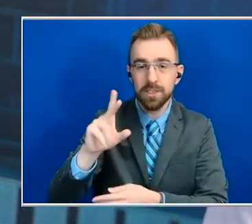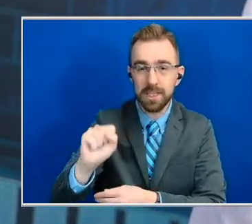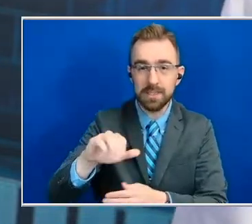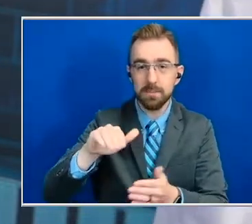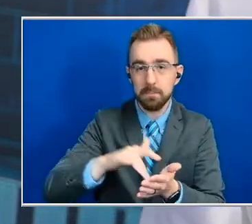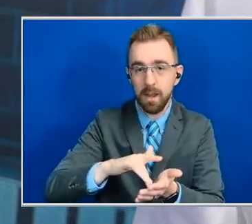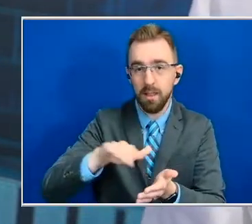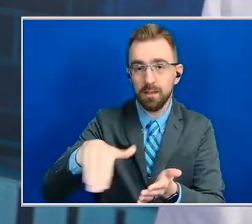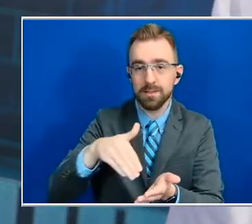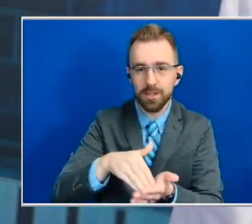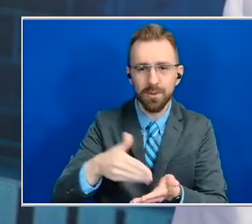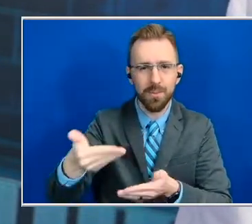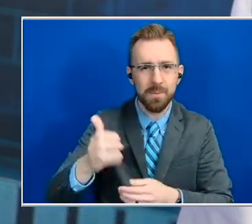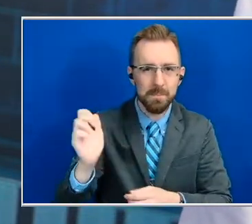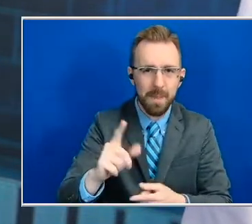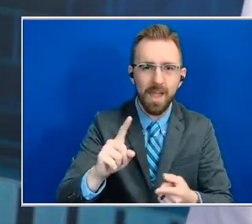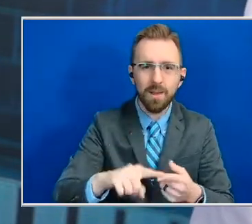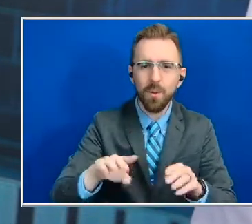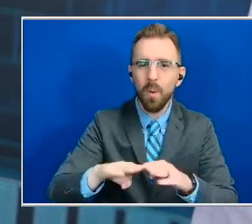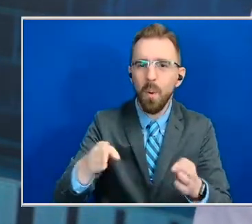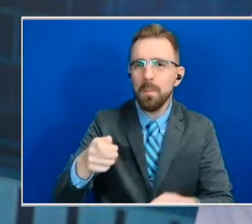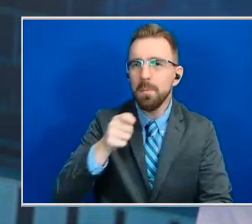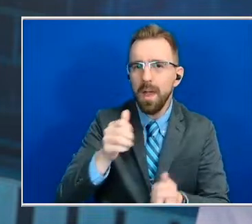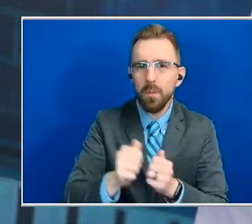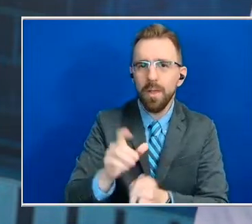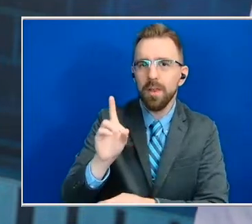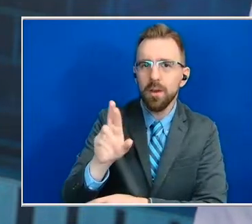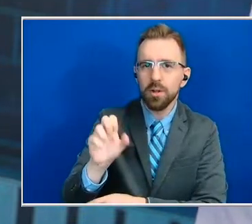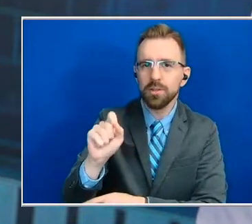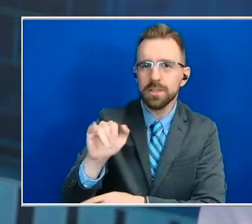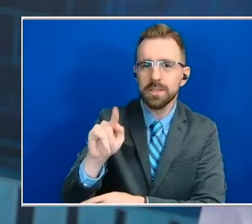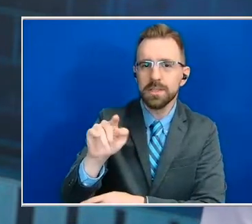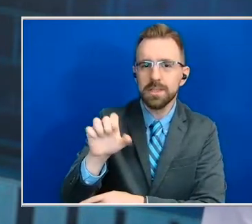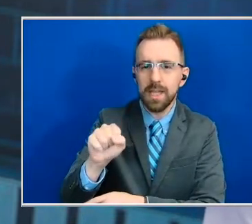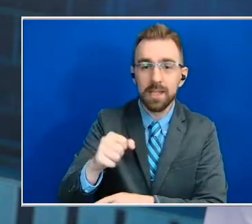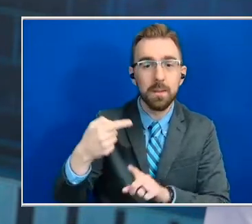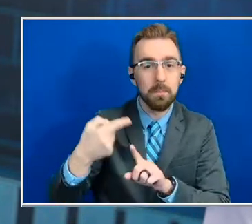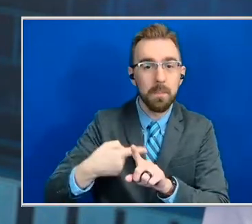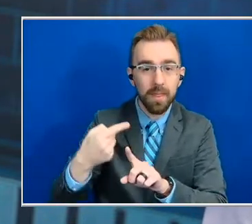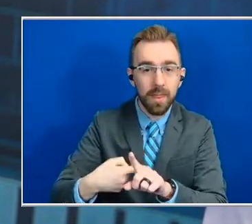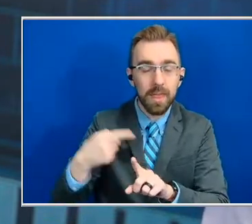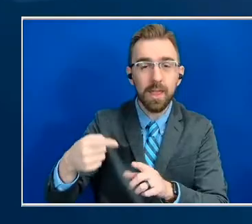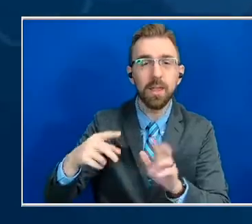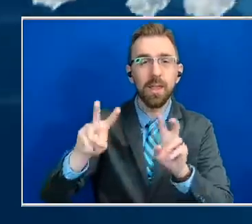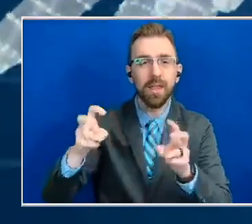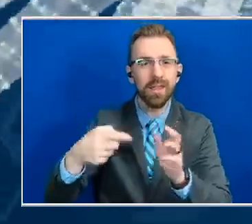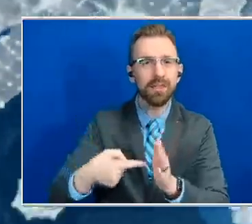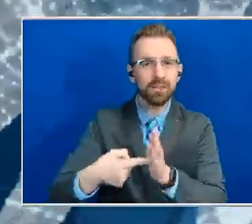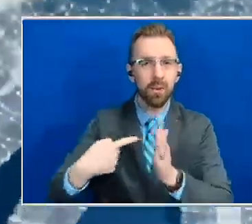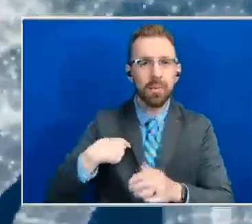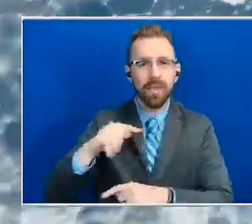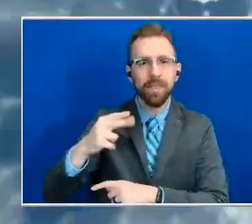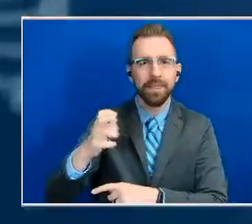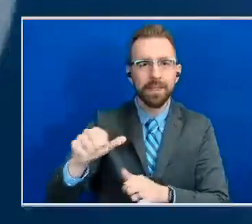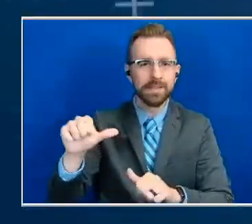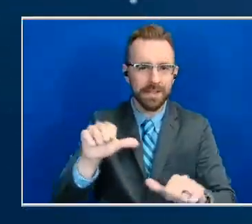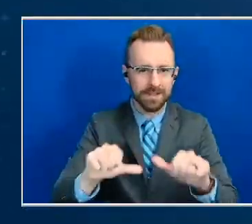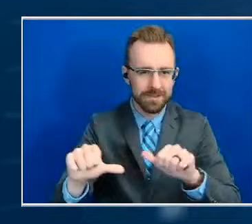Welcome back to Open Mics with Dr. Stites and our monthly edition of my favorite show, Show Me the